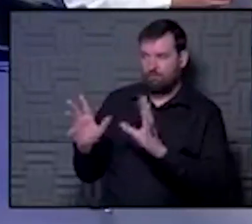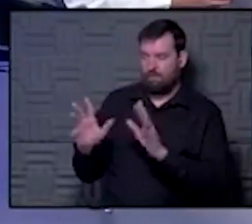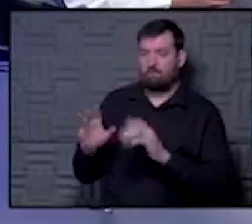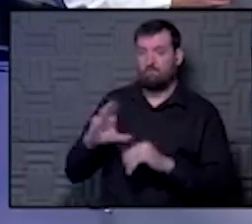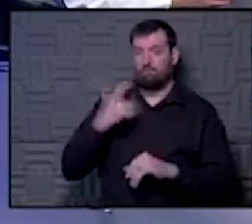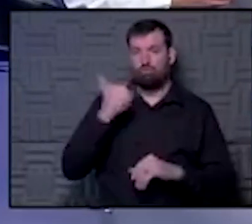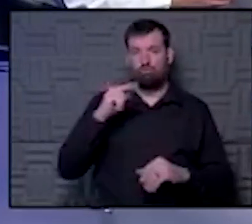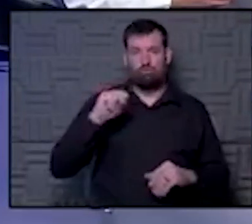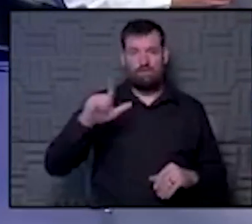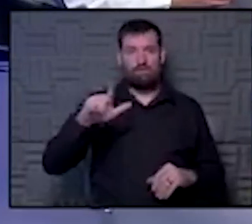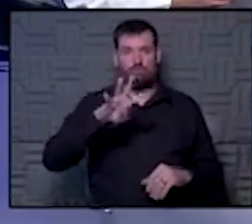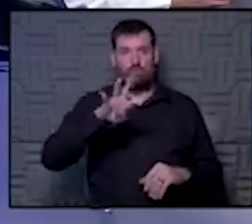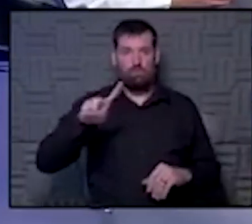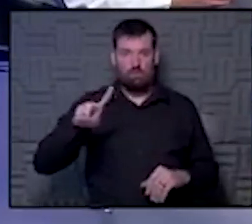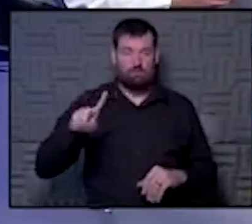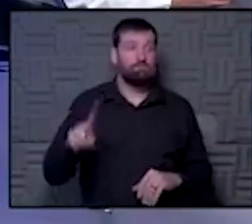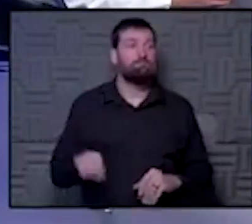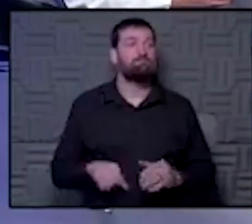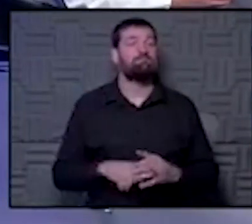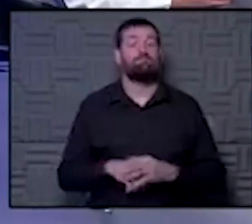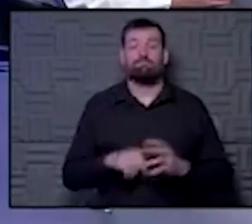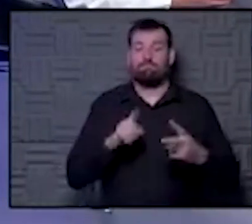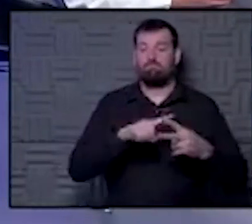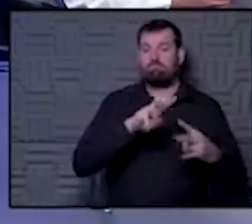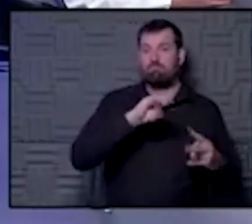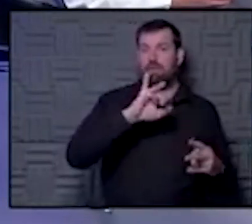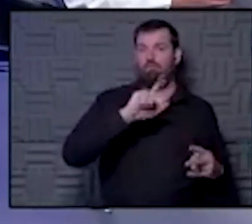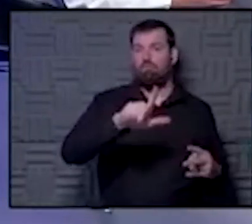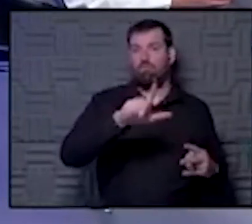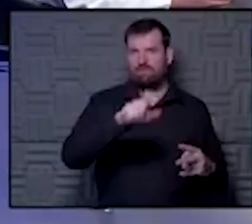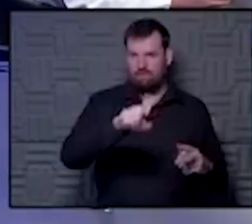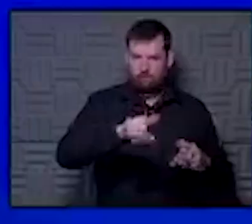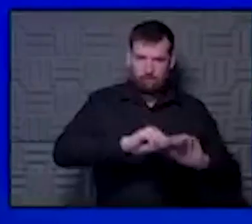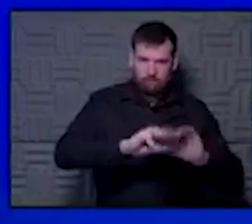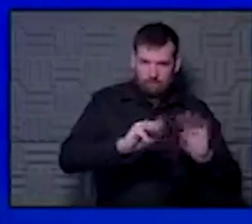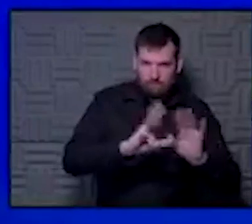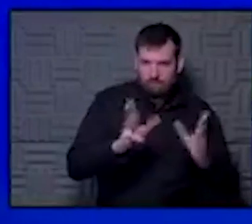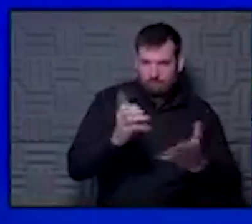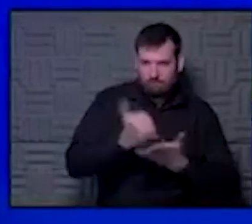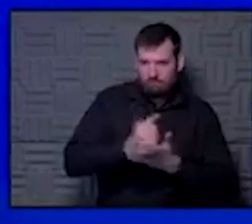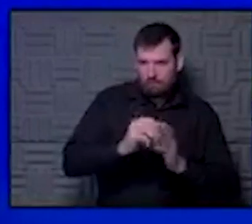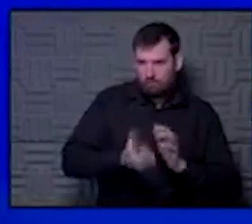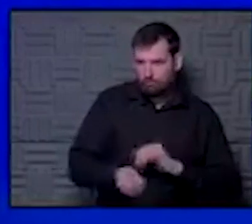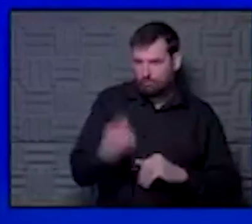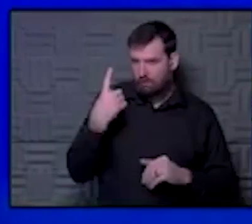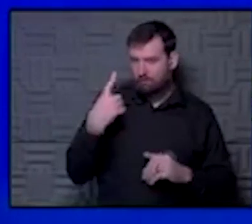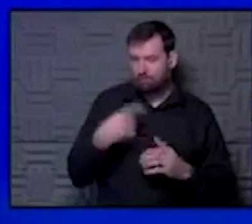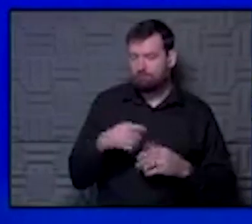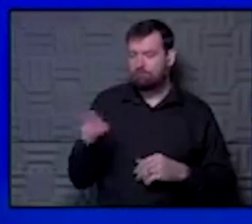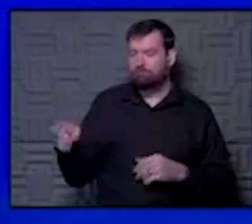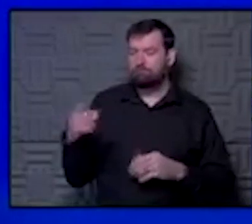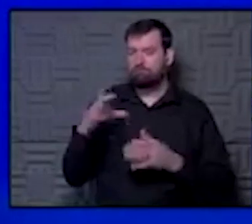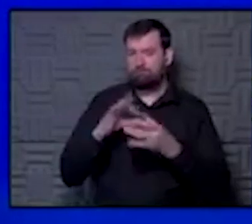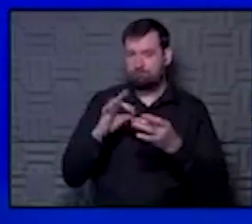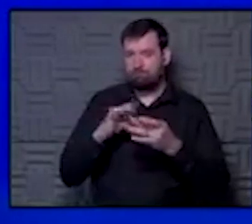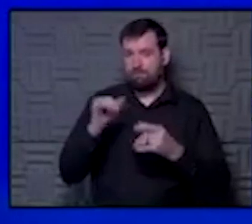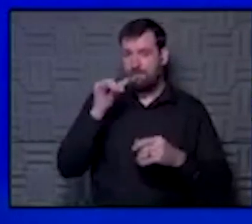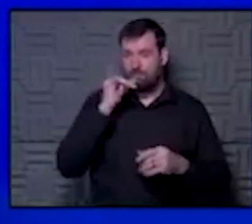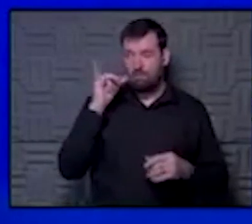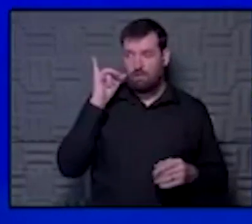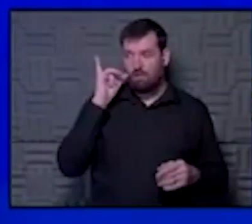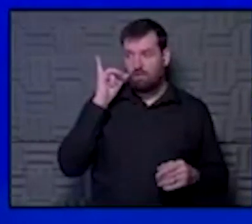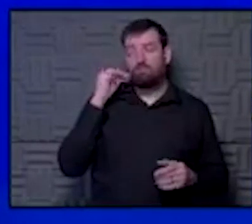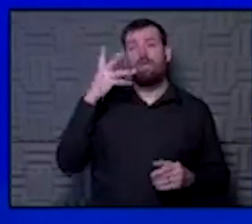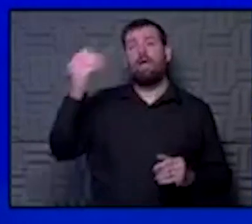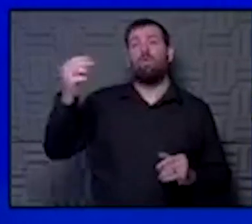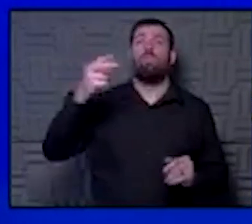Channel 41 has a question. Okay, you go. All right, Michael needs you to also help him understand. You said yesterday you were out